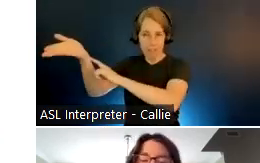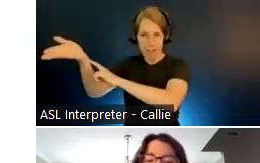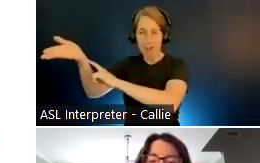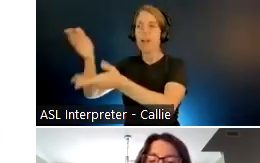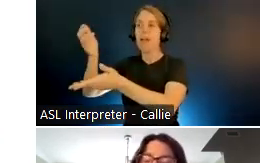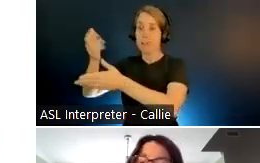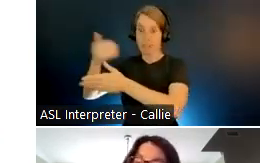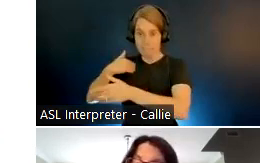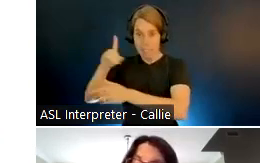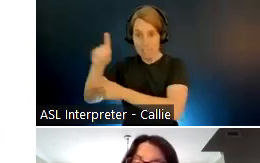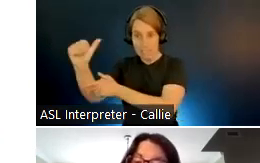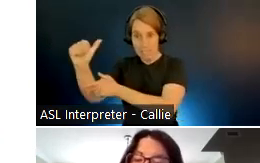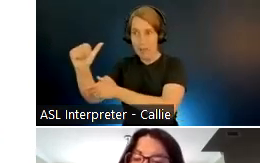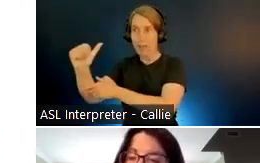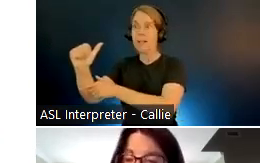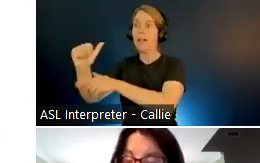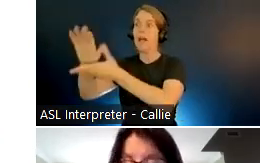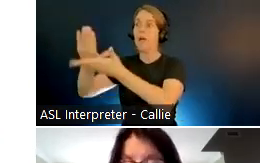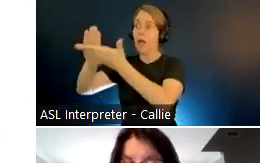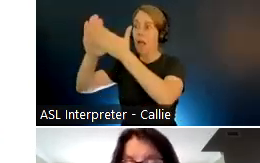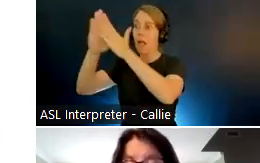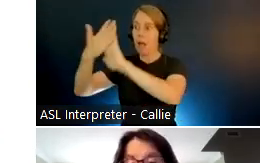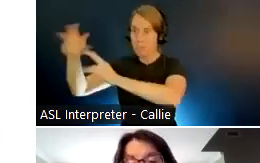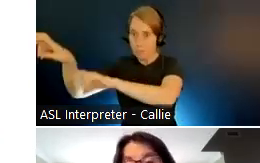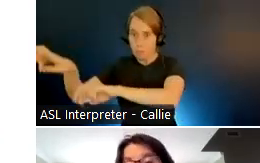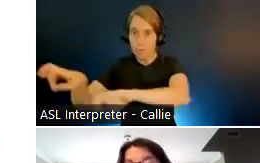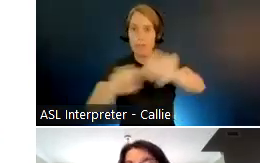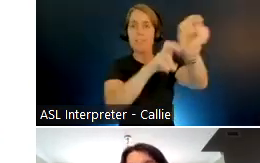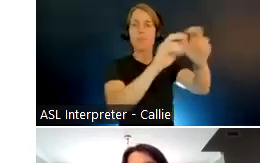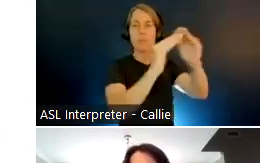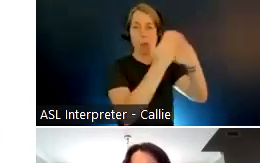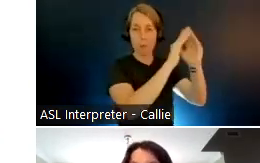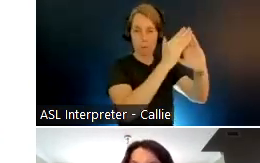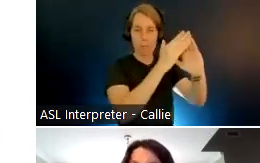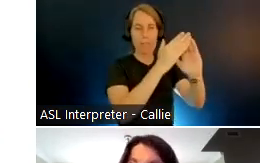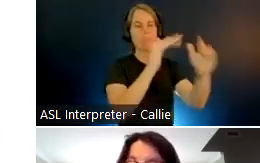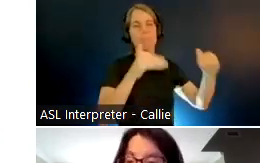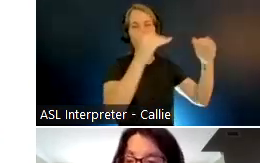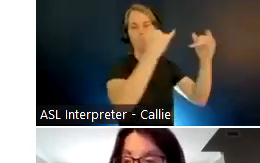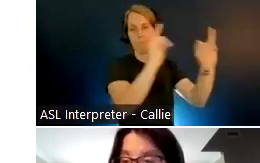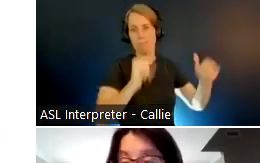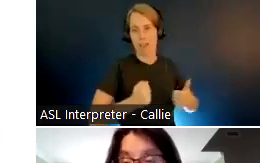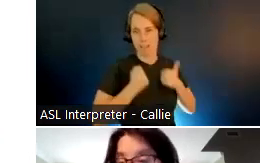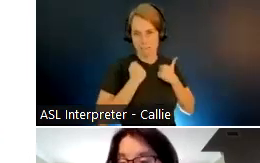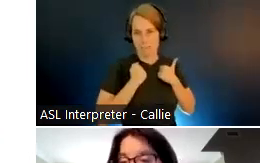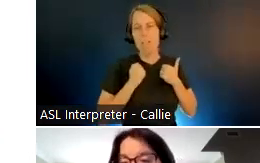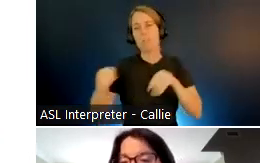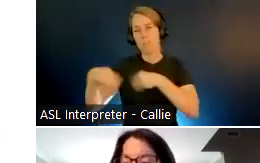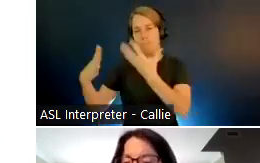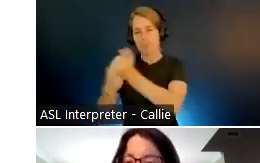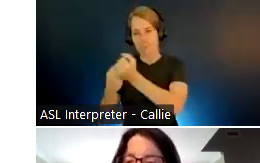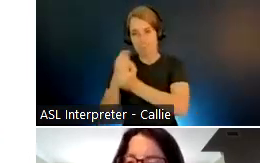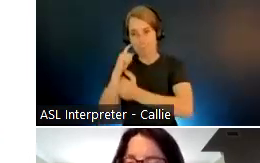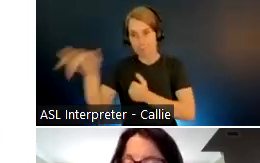community and lead their most independent life. We provide outreach and training. So part of what I'm doing today